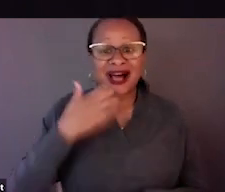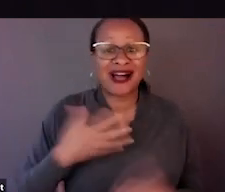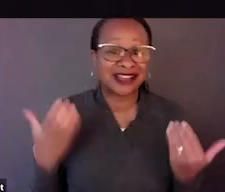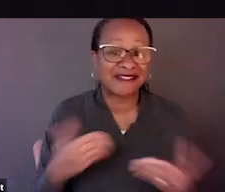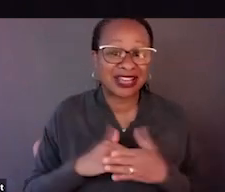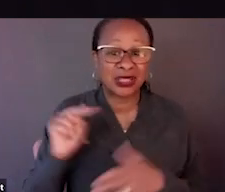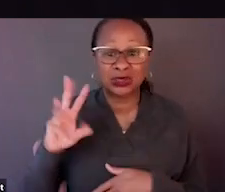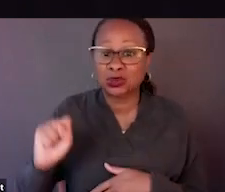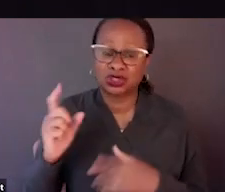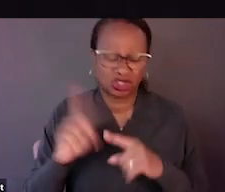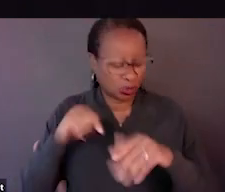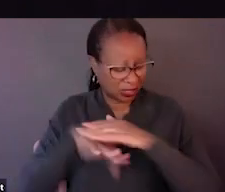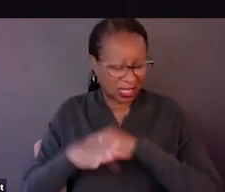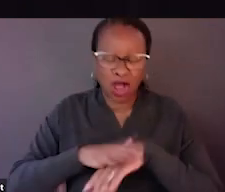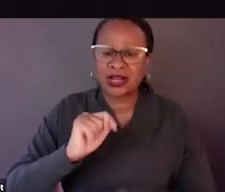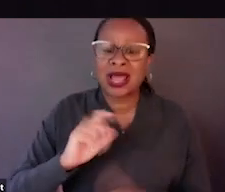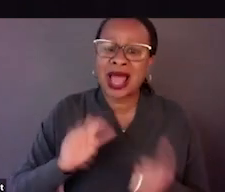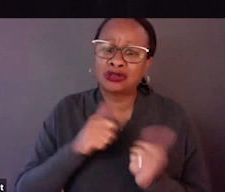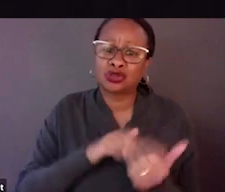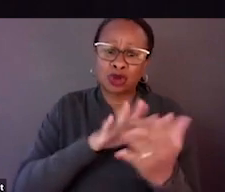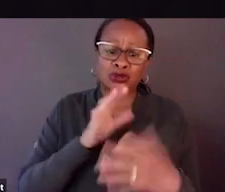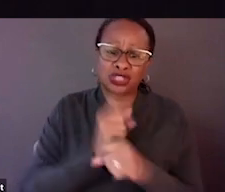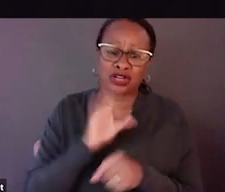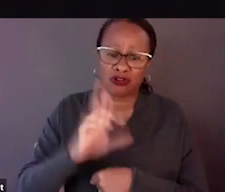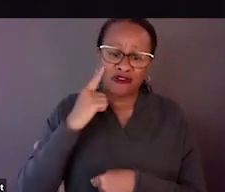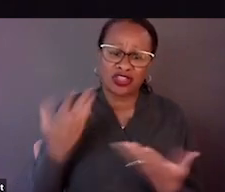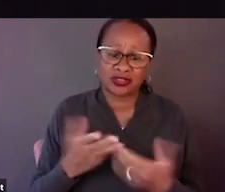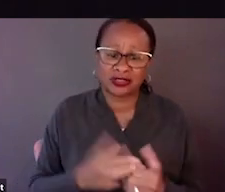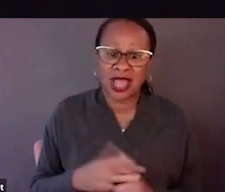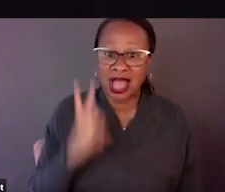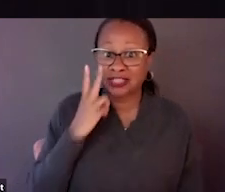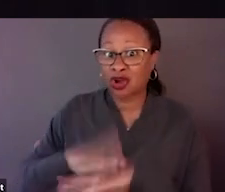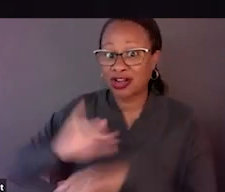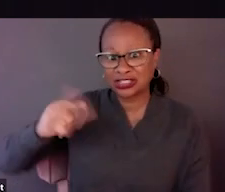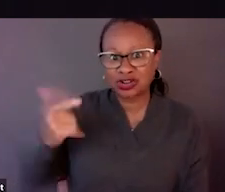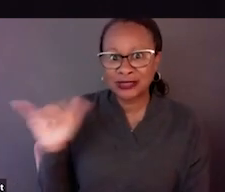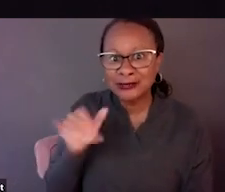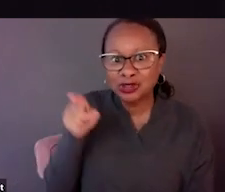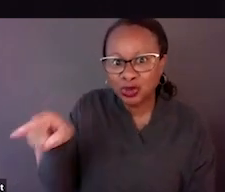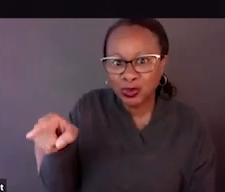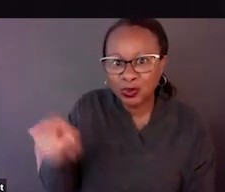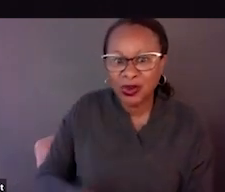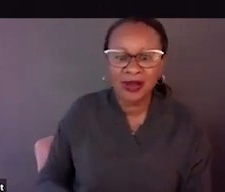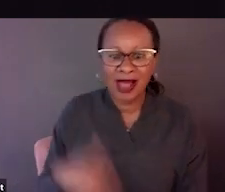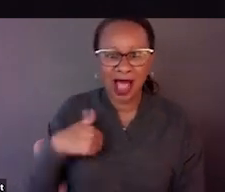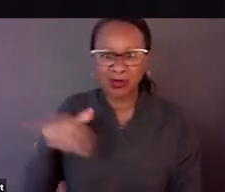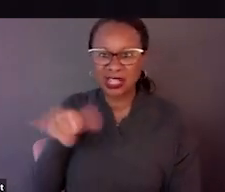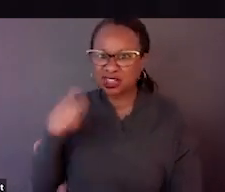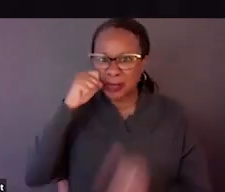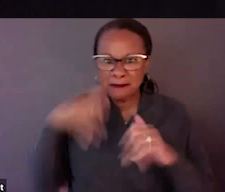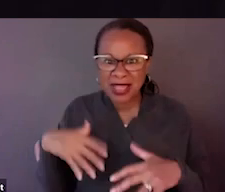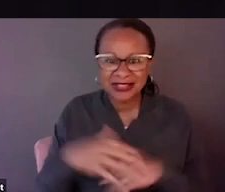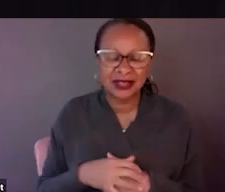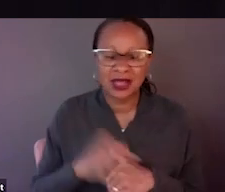she goes in on it. How did you approach getting her for this? I saw her on Instagram like you. And I was like, she's amazing. I mean,